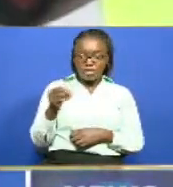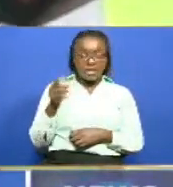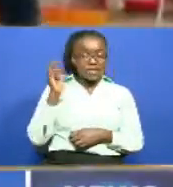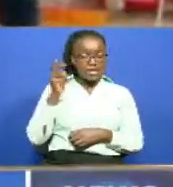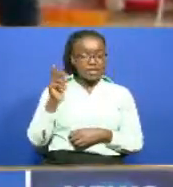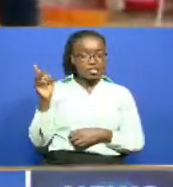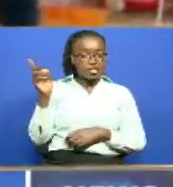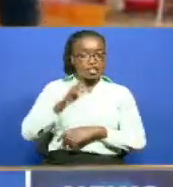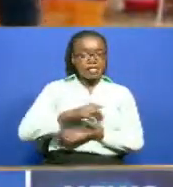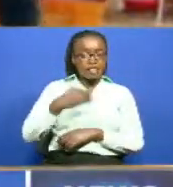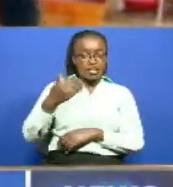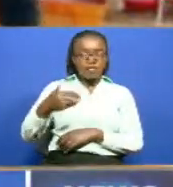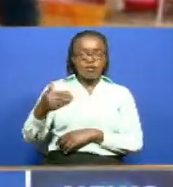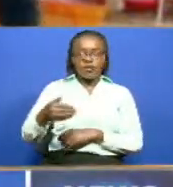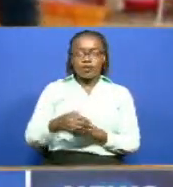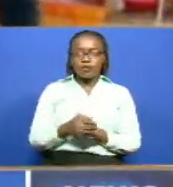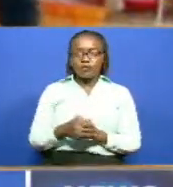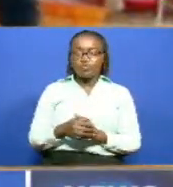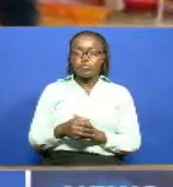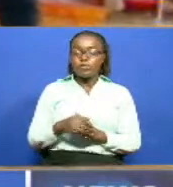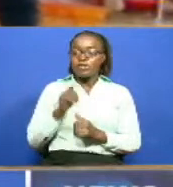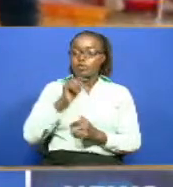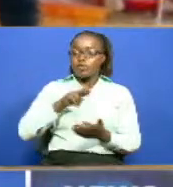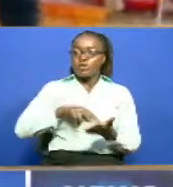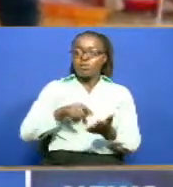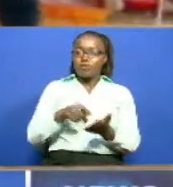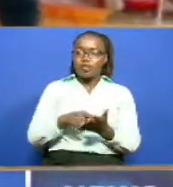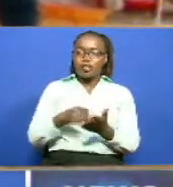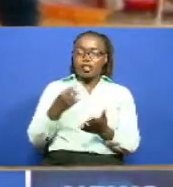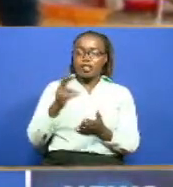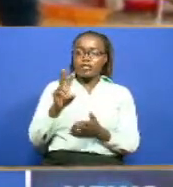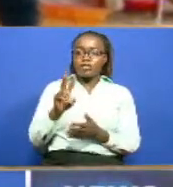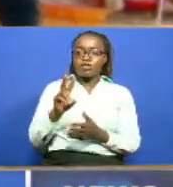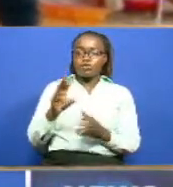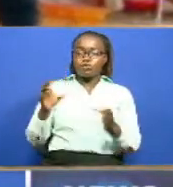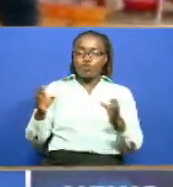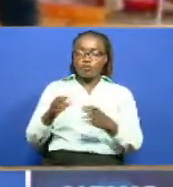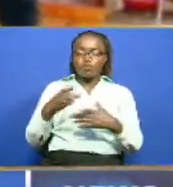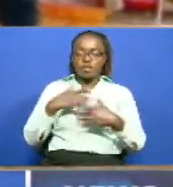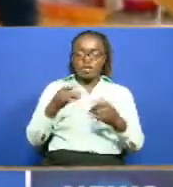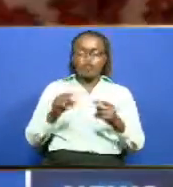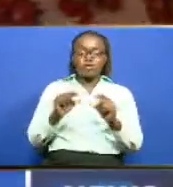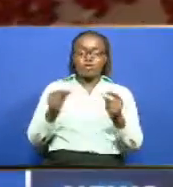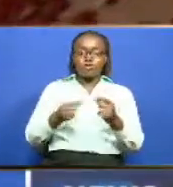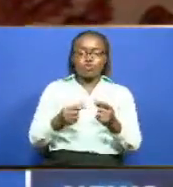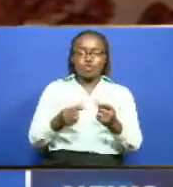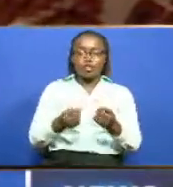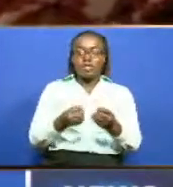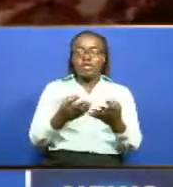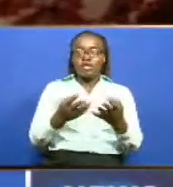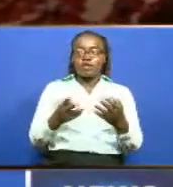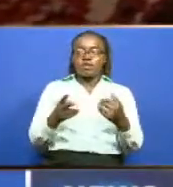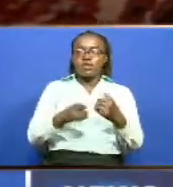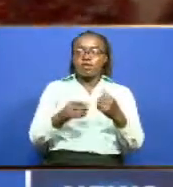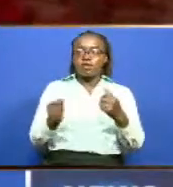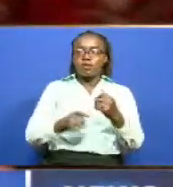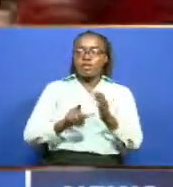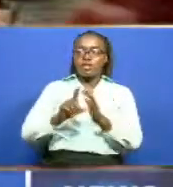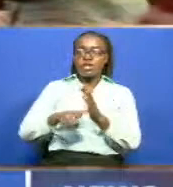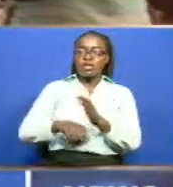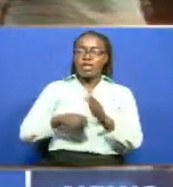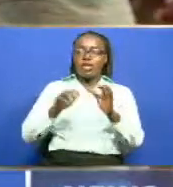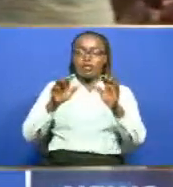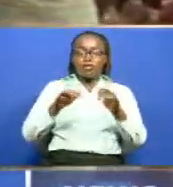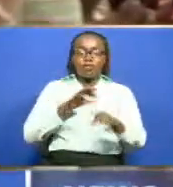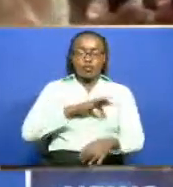day. Under the poultry project, 32 community interest groups were offered chicks, and 7 months later, farmers are reaping